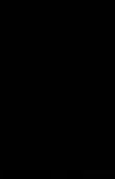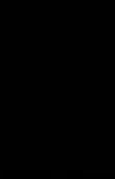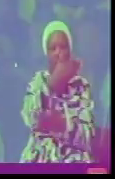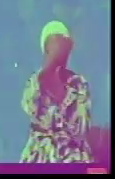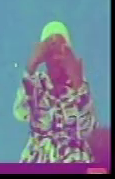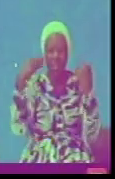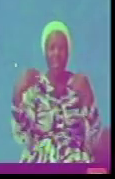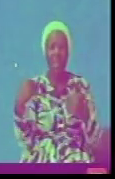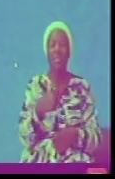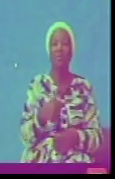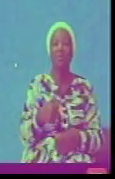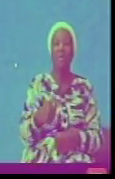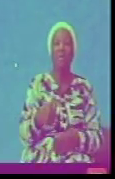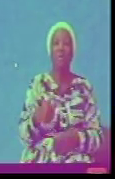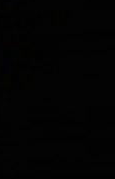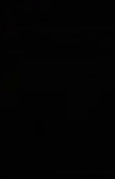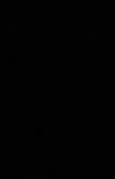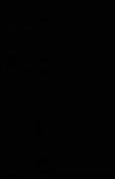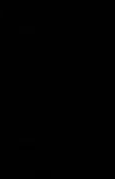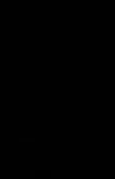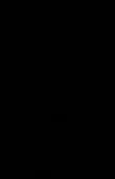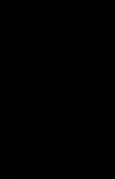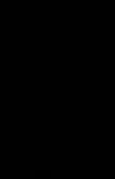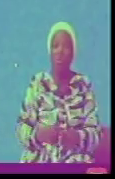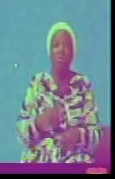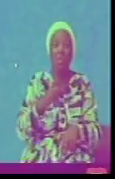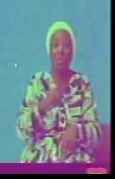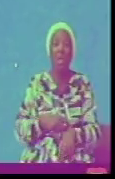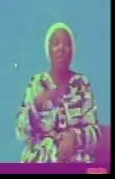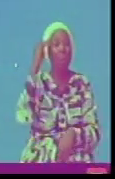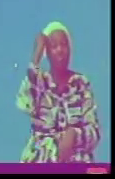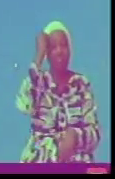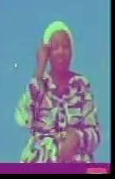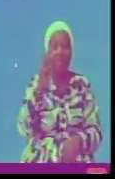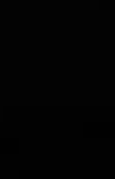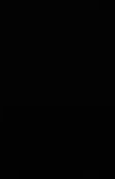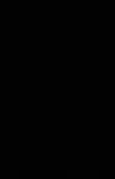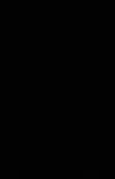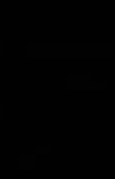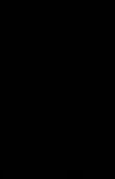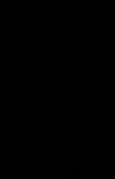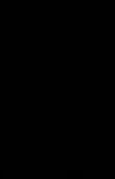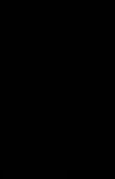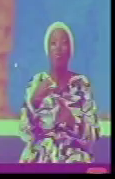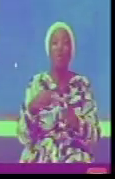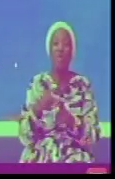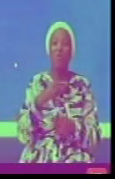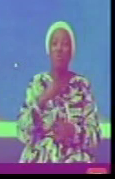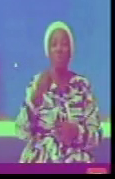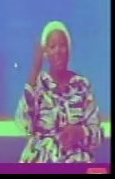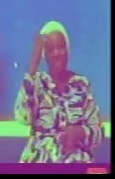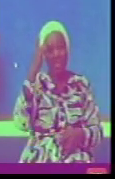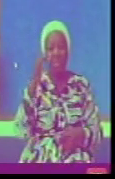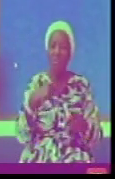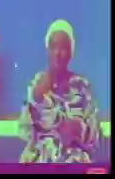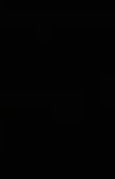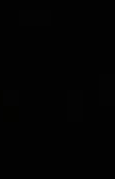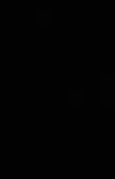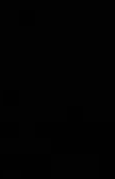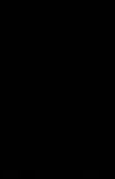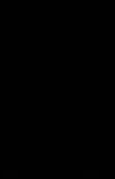we talk like this, we talk like that, we forget ourselves. We are temporarily